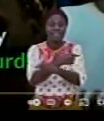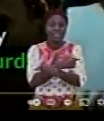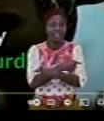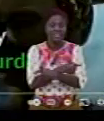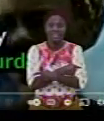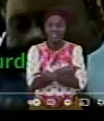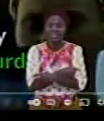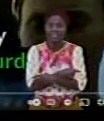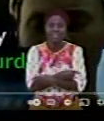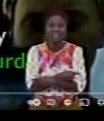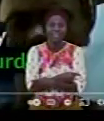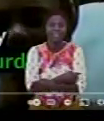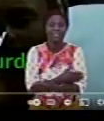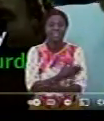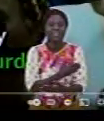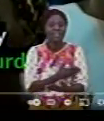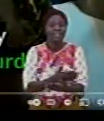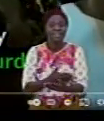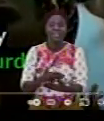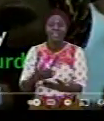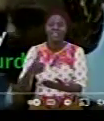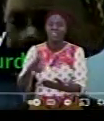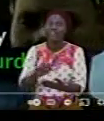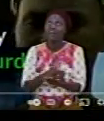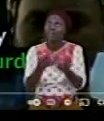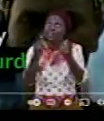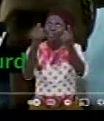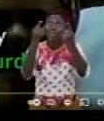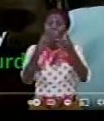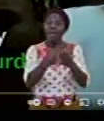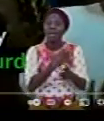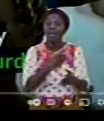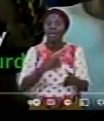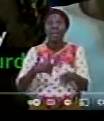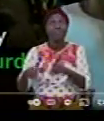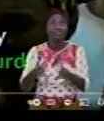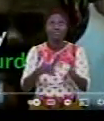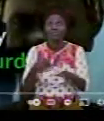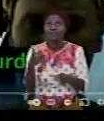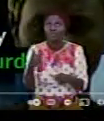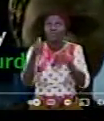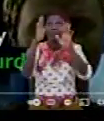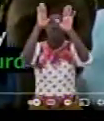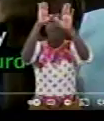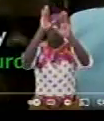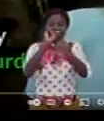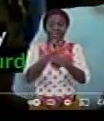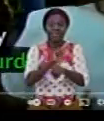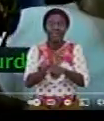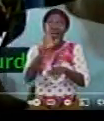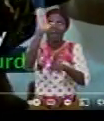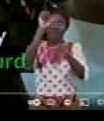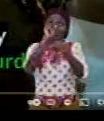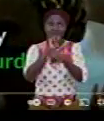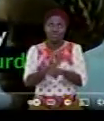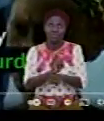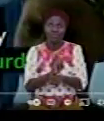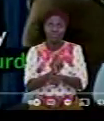today. Come and do a miracle. A